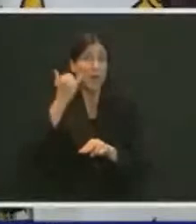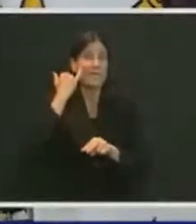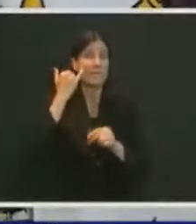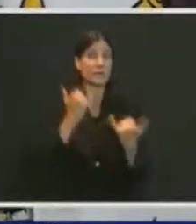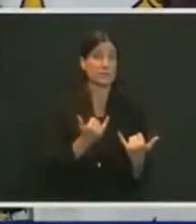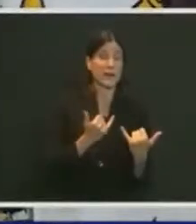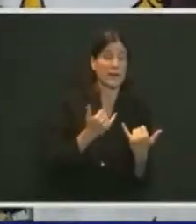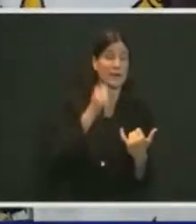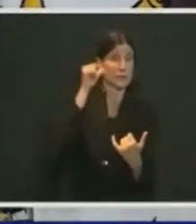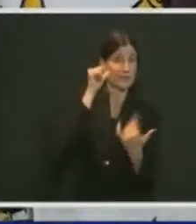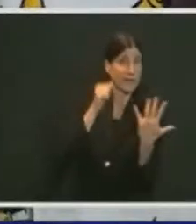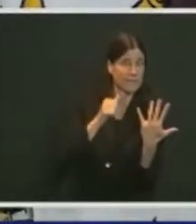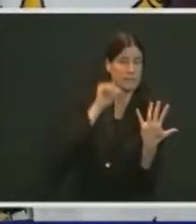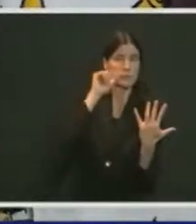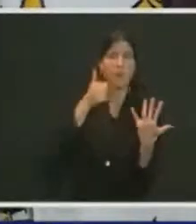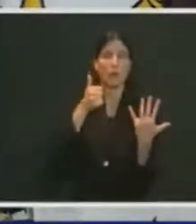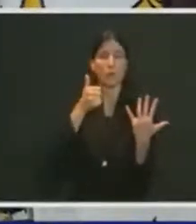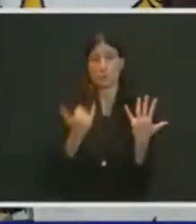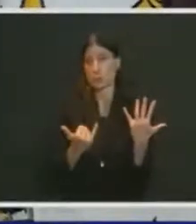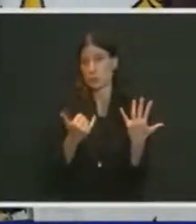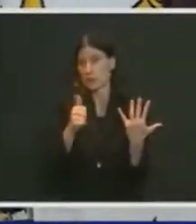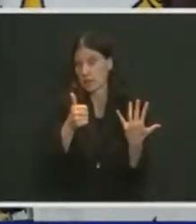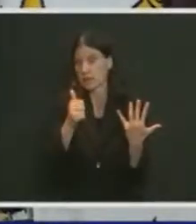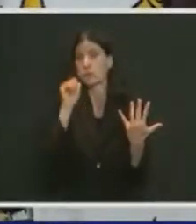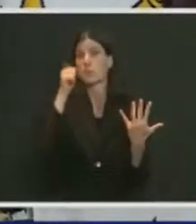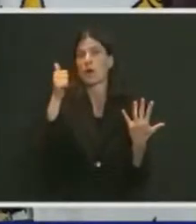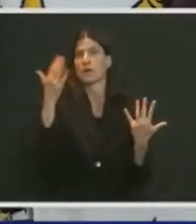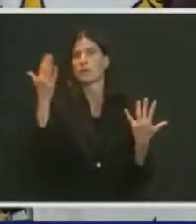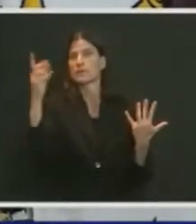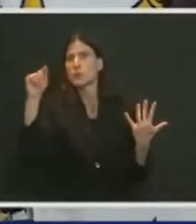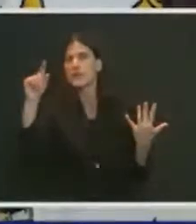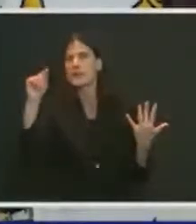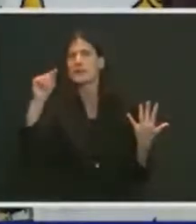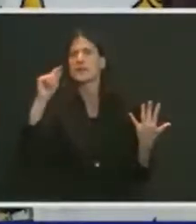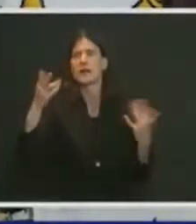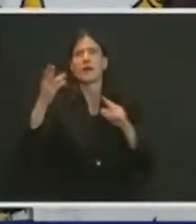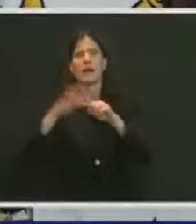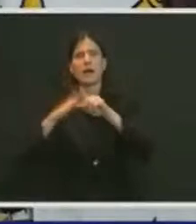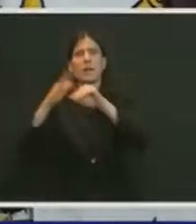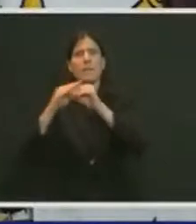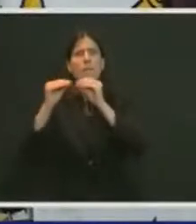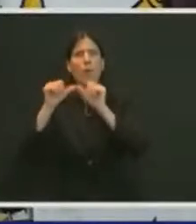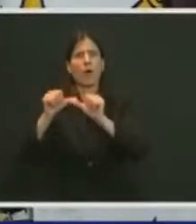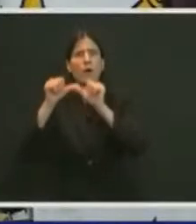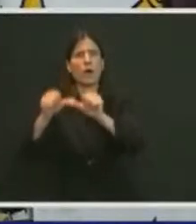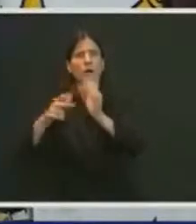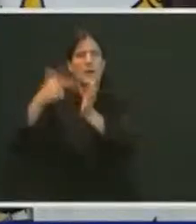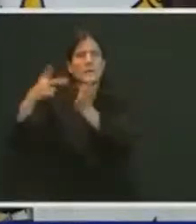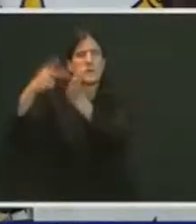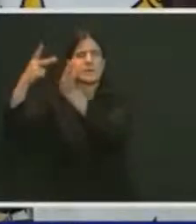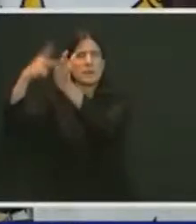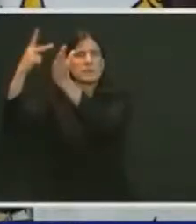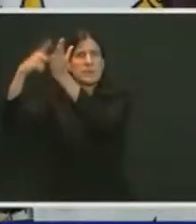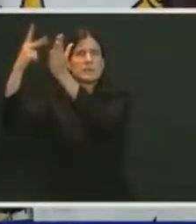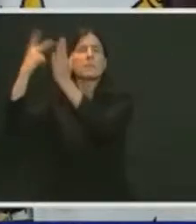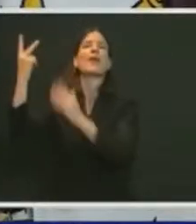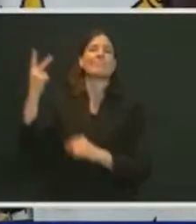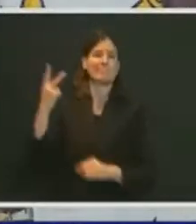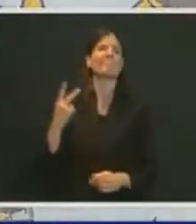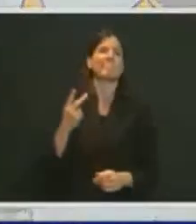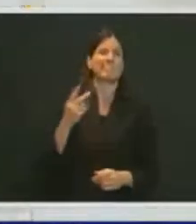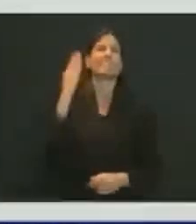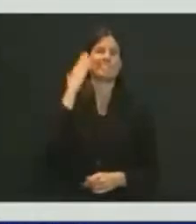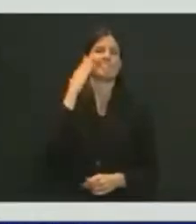20, that's not an emergency. And then the last thing is, all of this is overlaid with an assessment of our